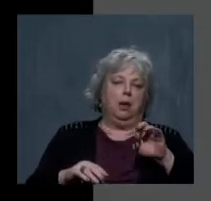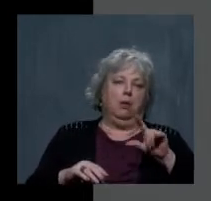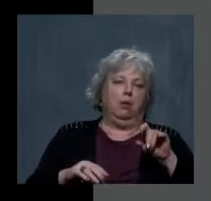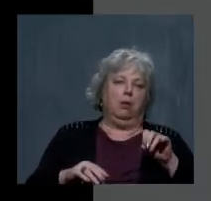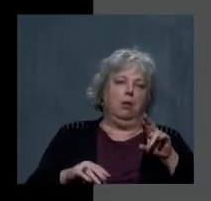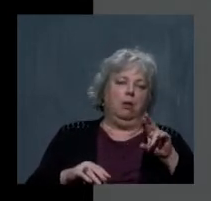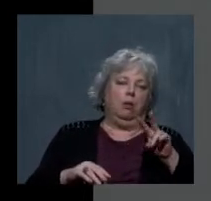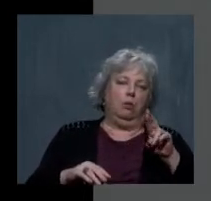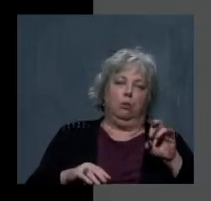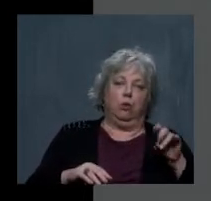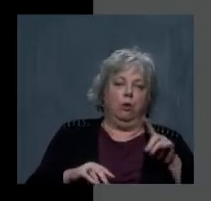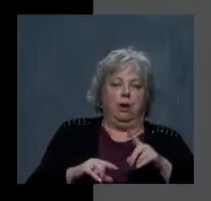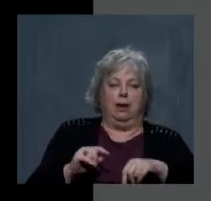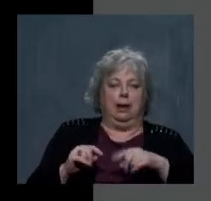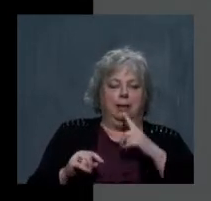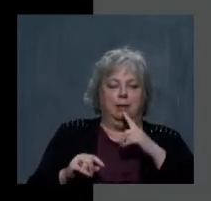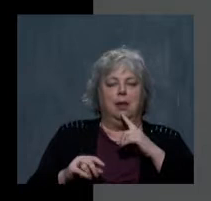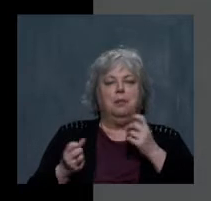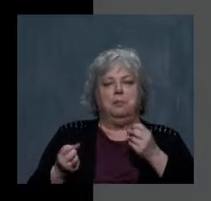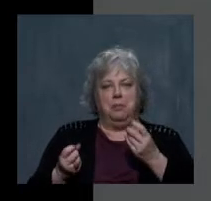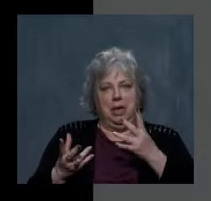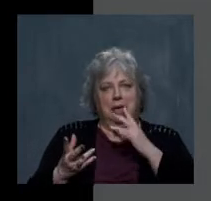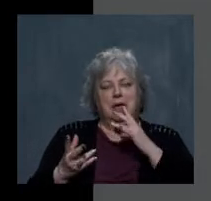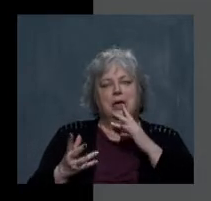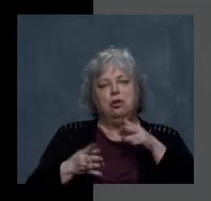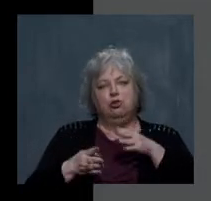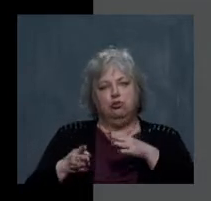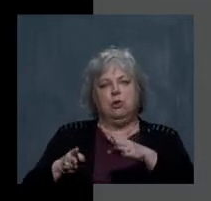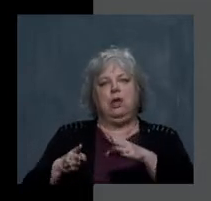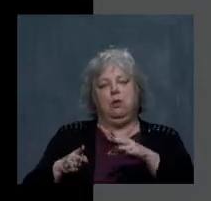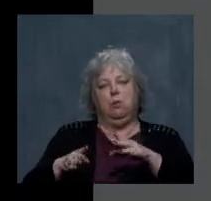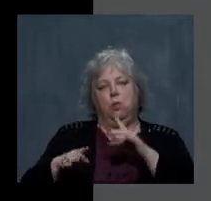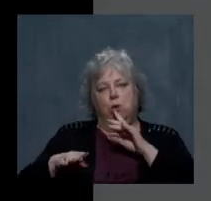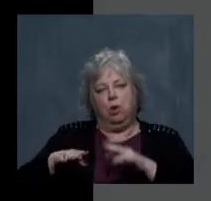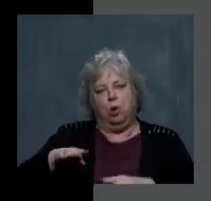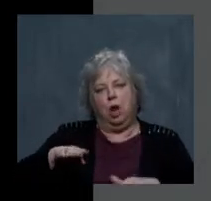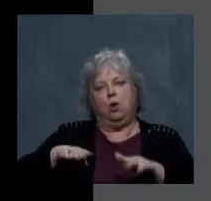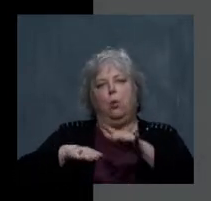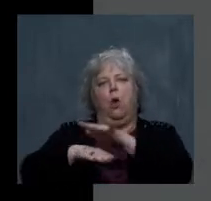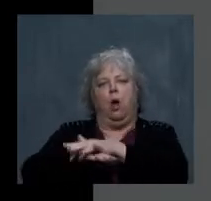happened. A lot of our streets went underwater for a brief time during that storm event.